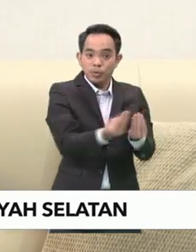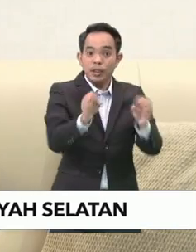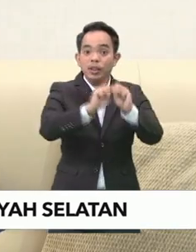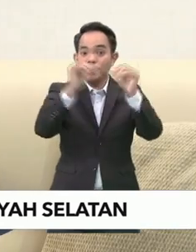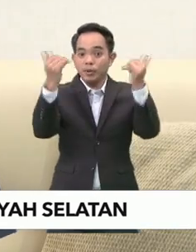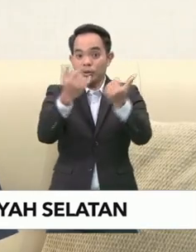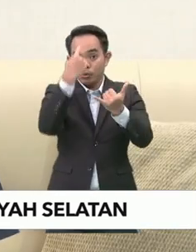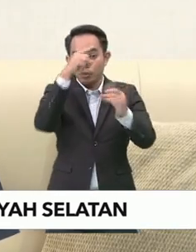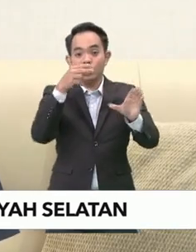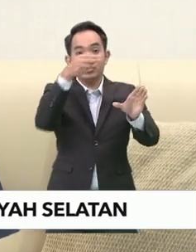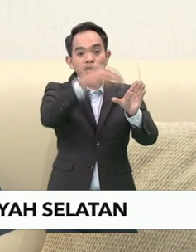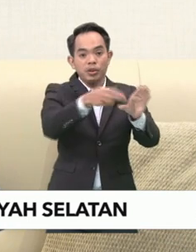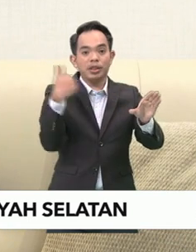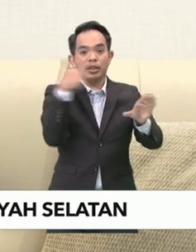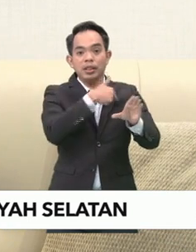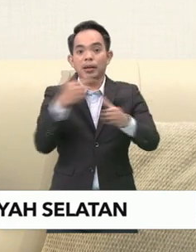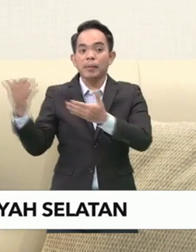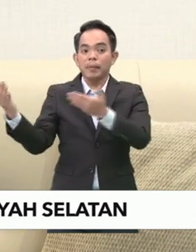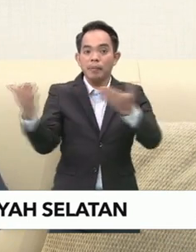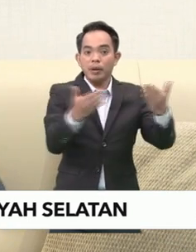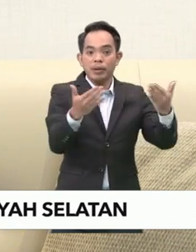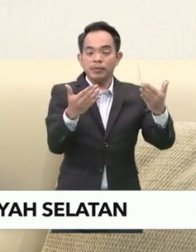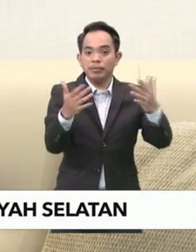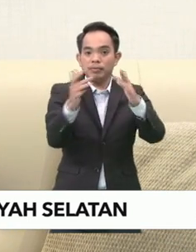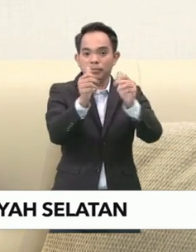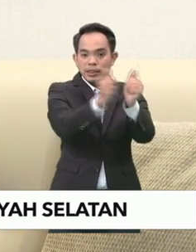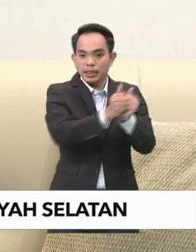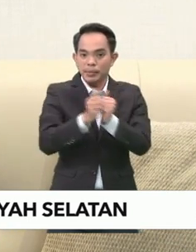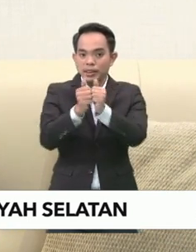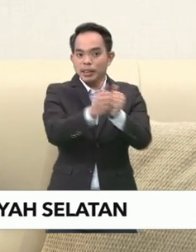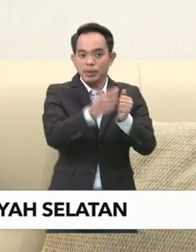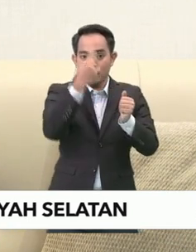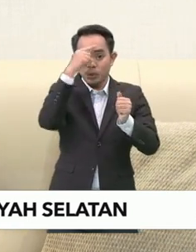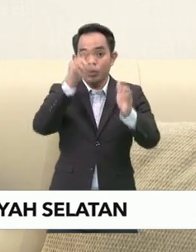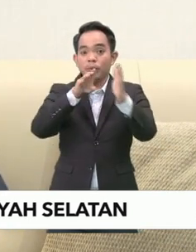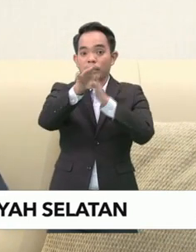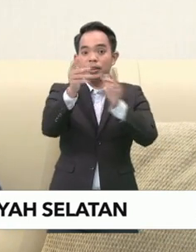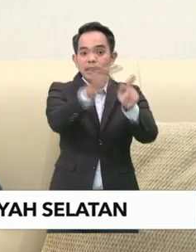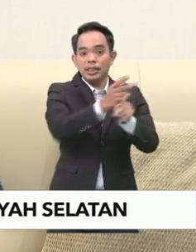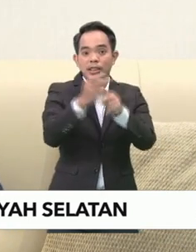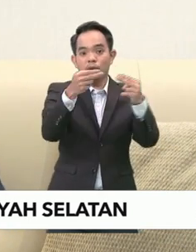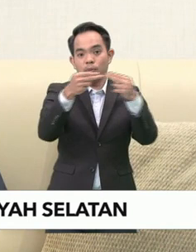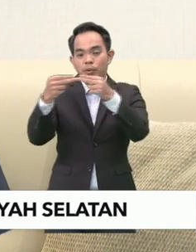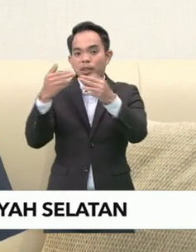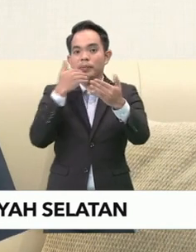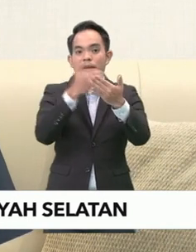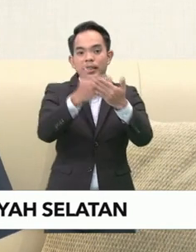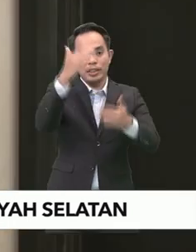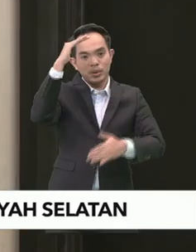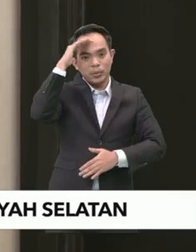us today will bring the network, foster more working relationship and networks in